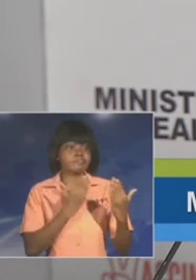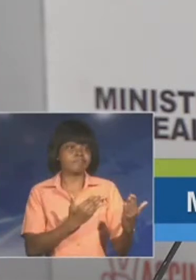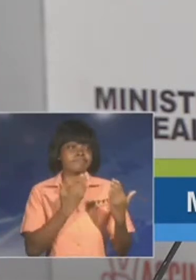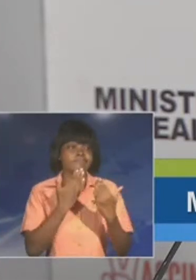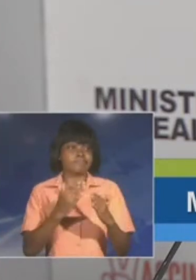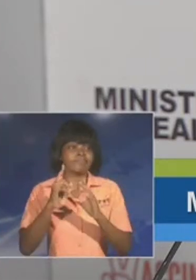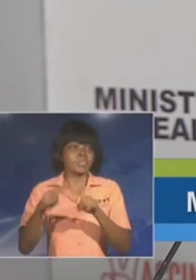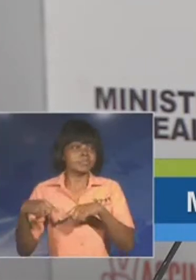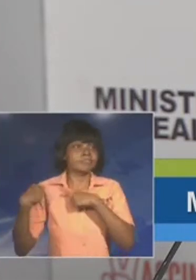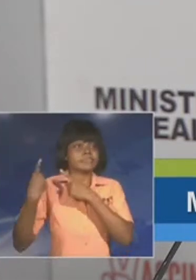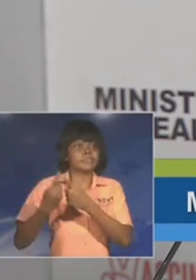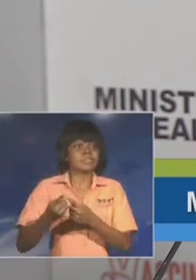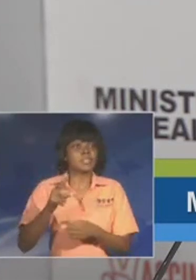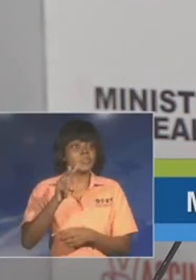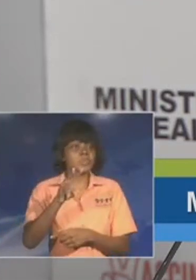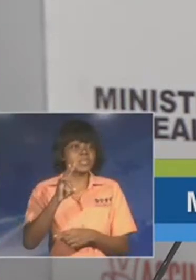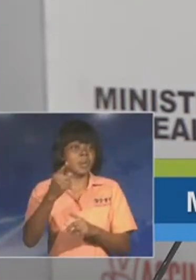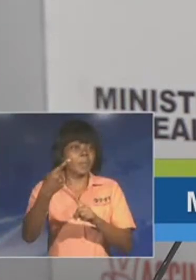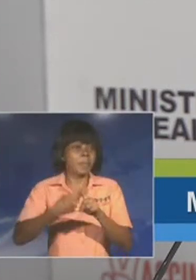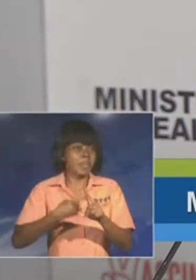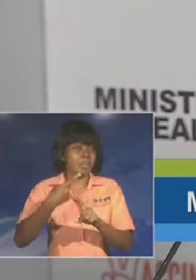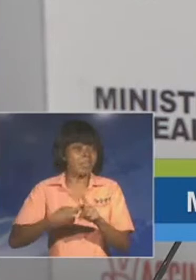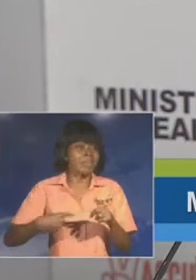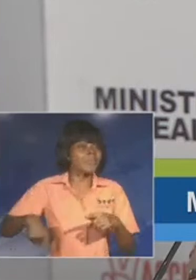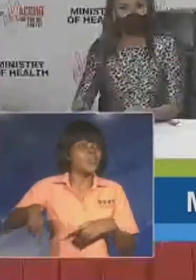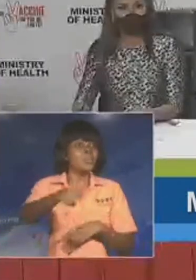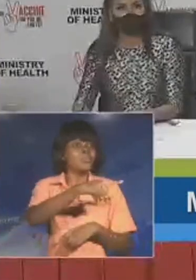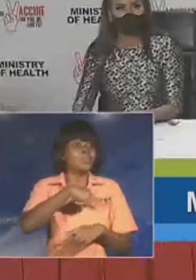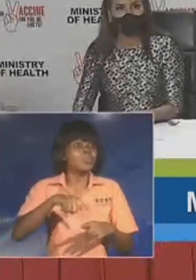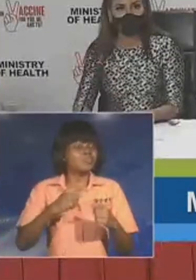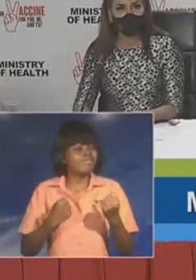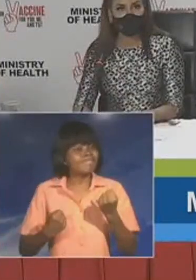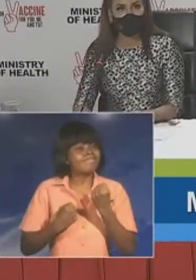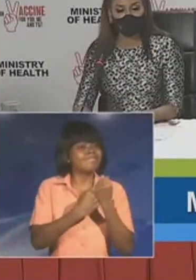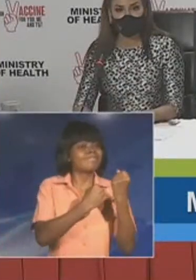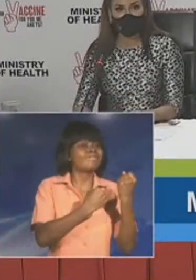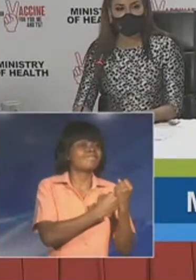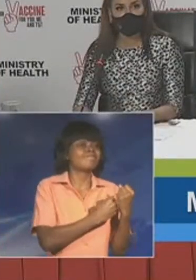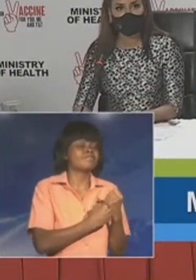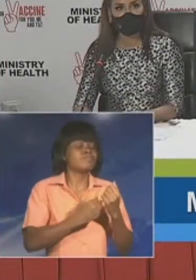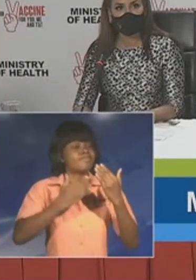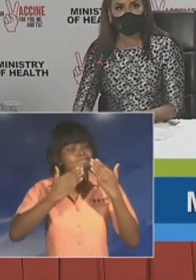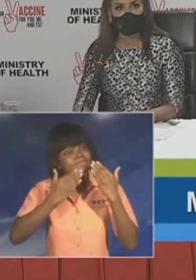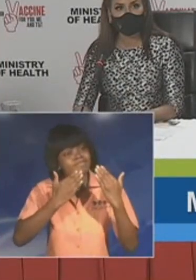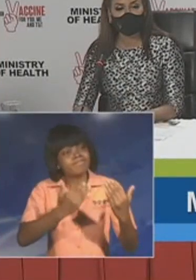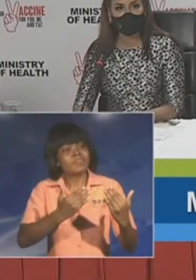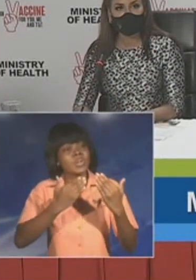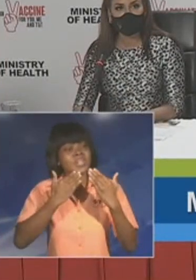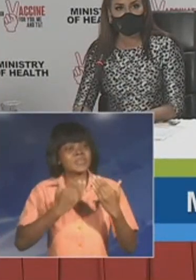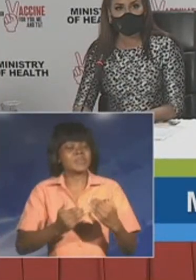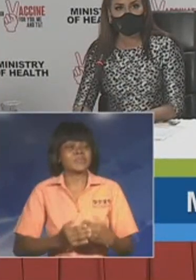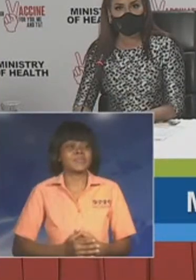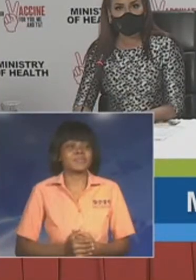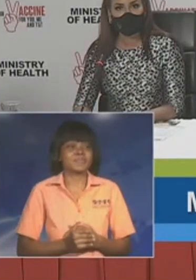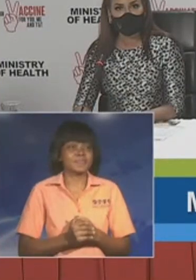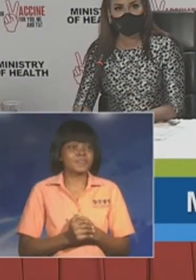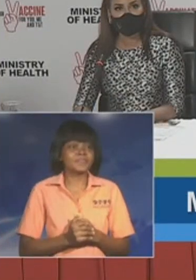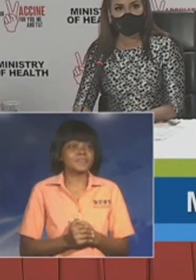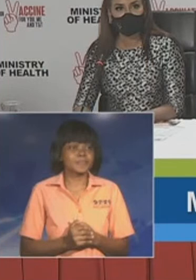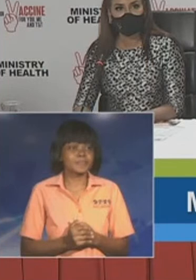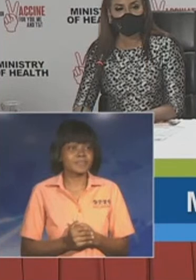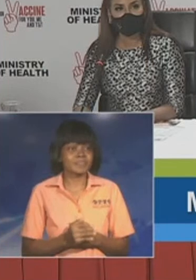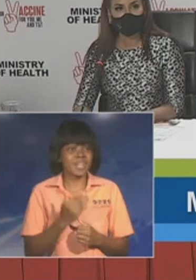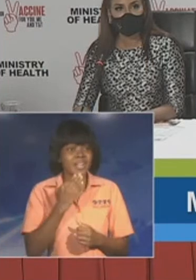hands, wear our masks, and watch our distance. Thank you. Thank you very much, Dr. Richards, for the update and, of course,